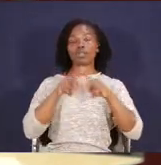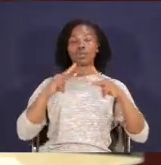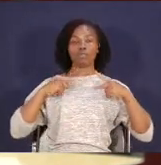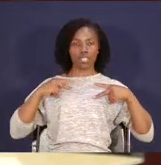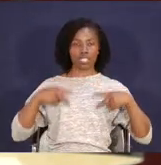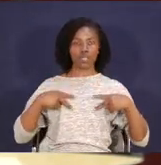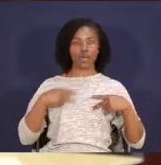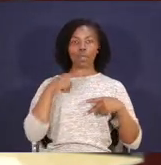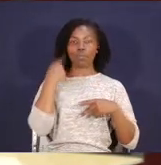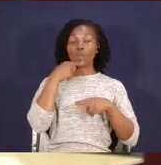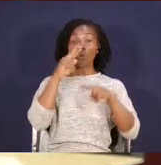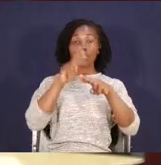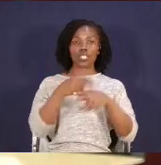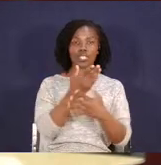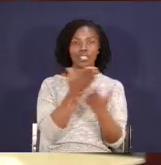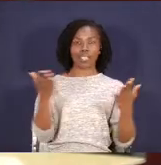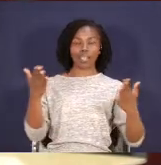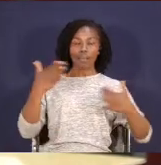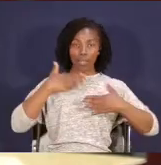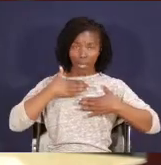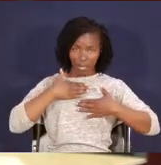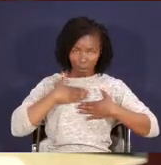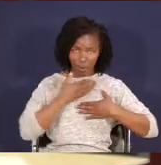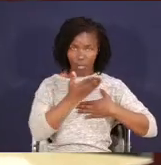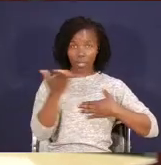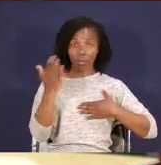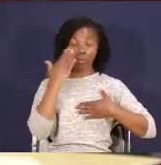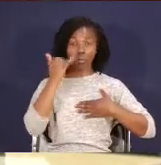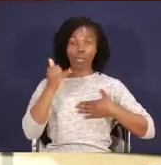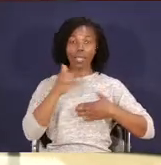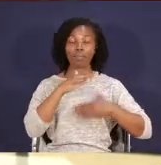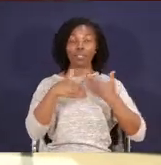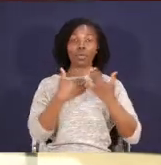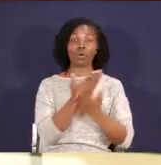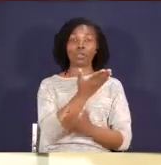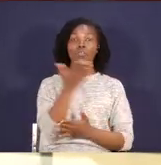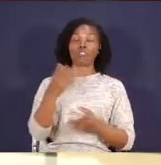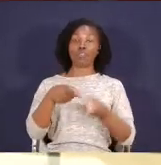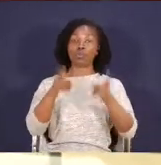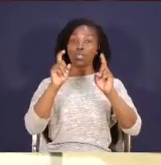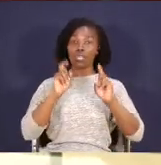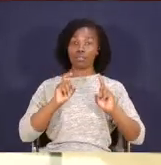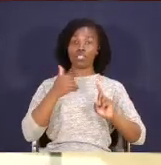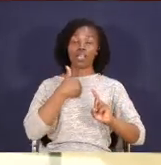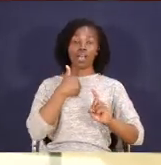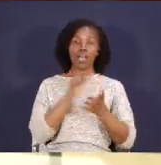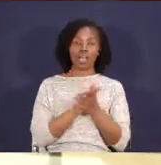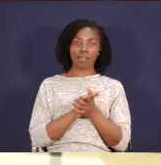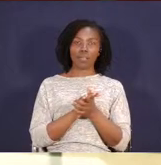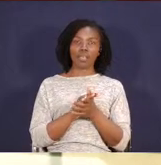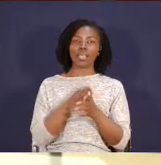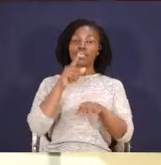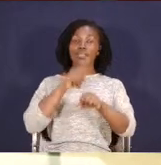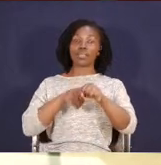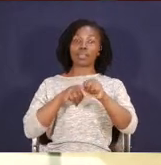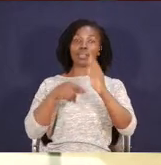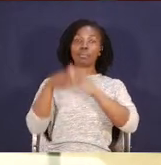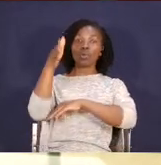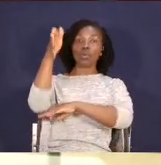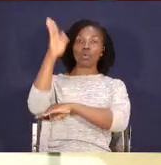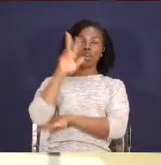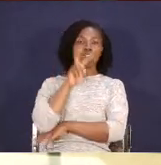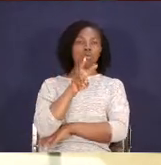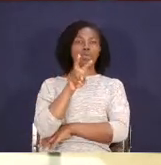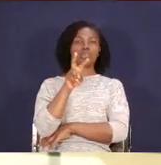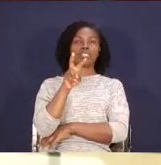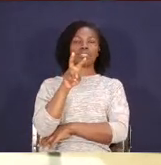you and honor you because you are gifted. And God, looking at you, is very happy. He made